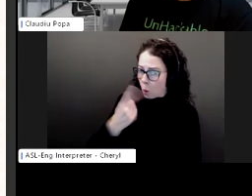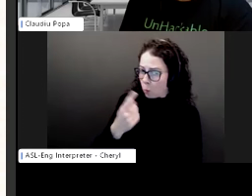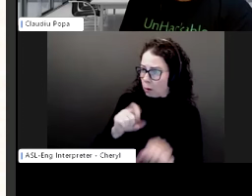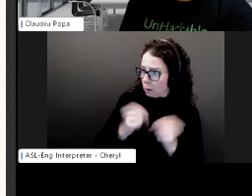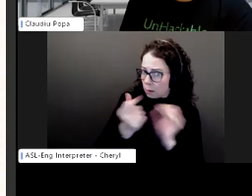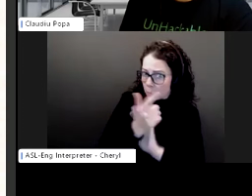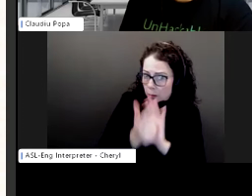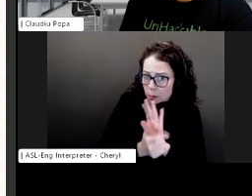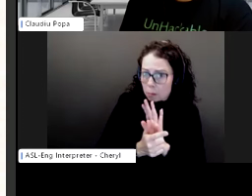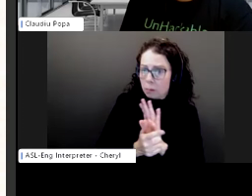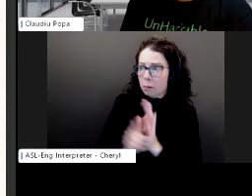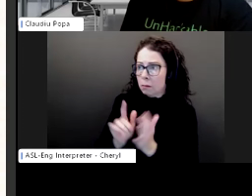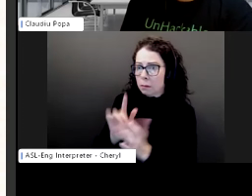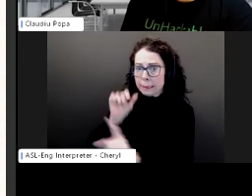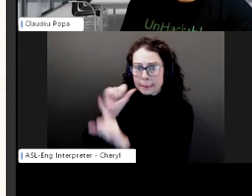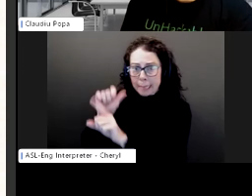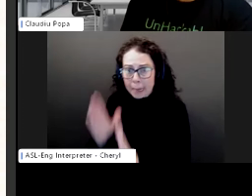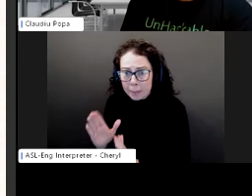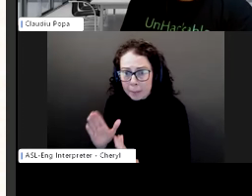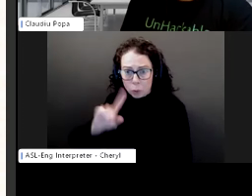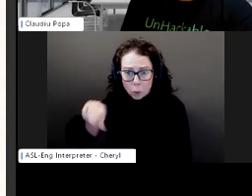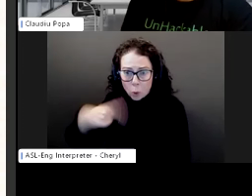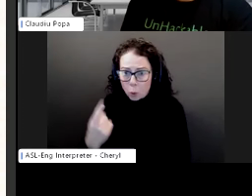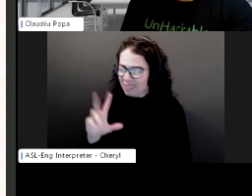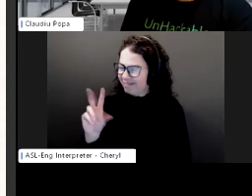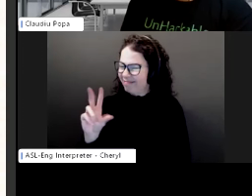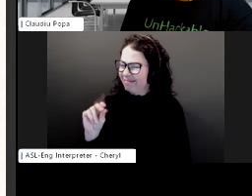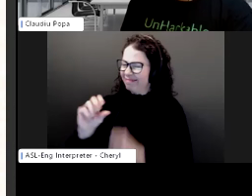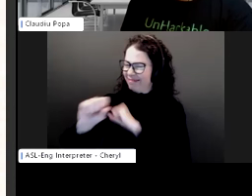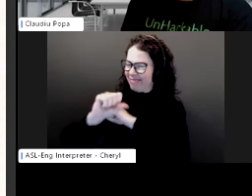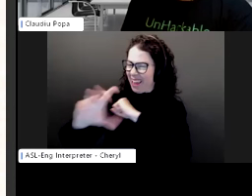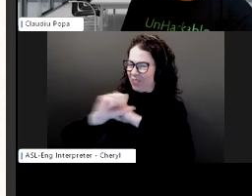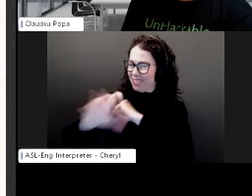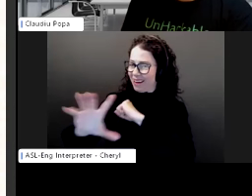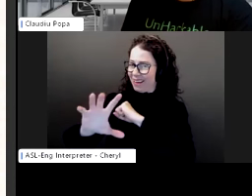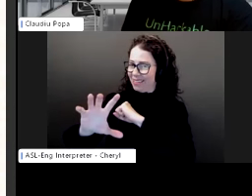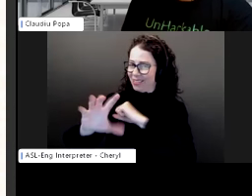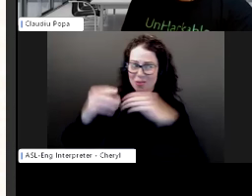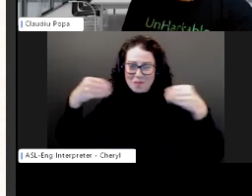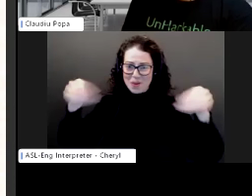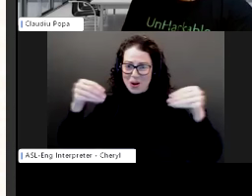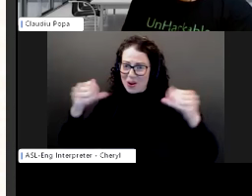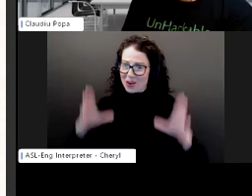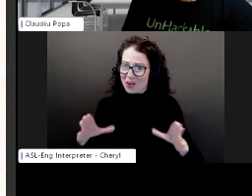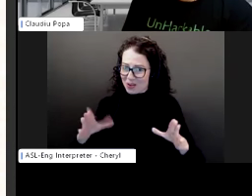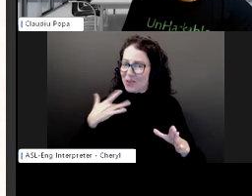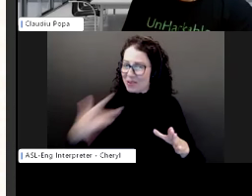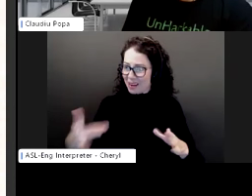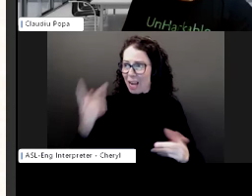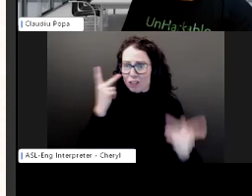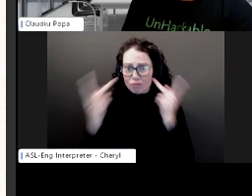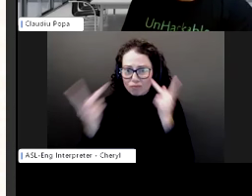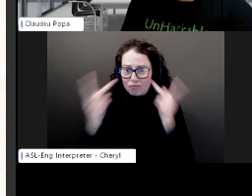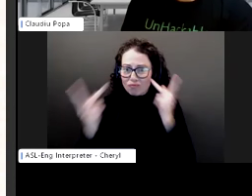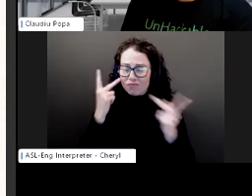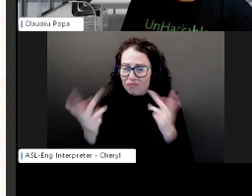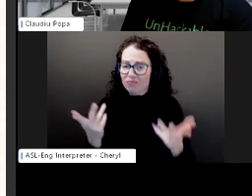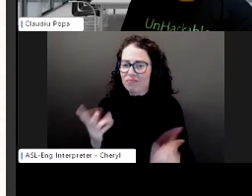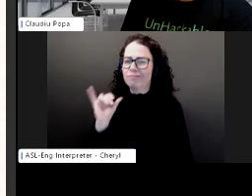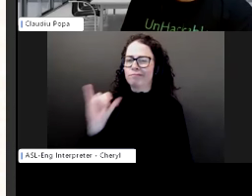used by advertisers and promoters. So we always warn all of our audiences, including children, to